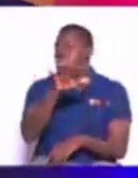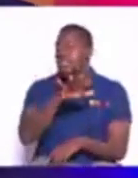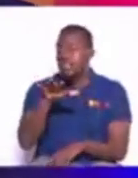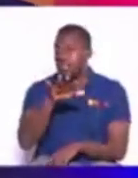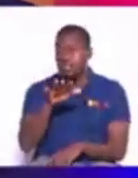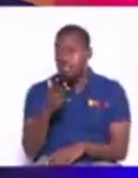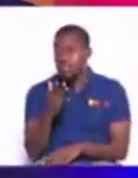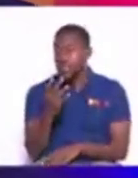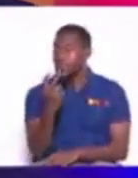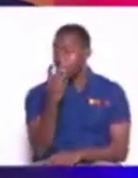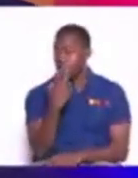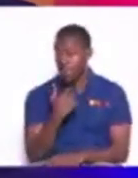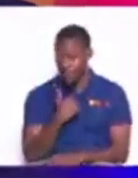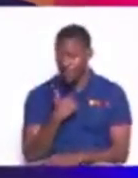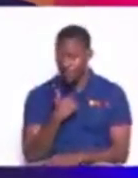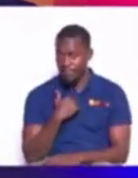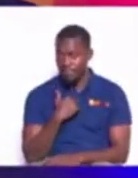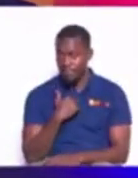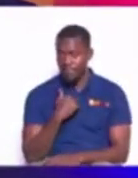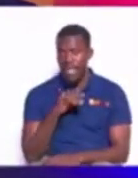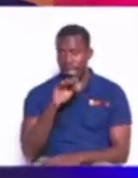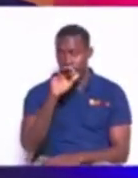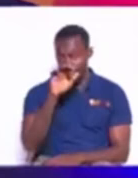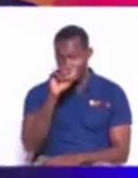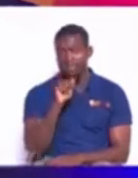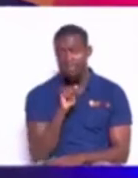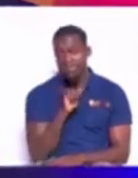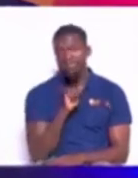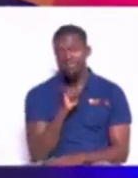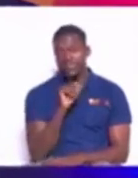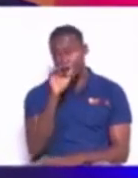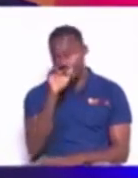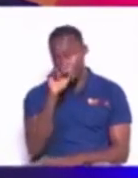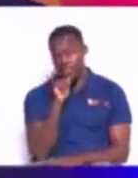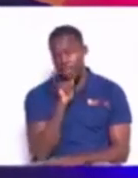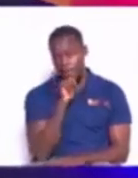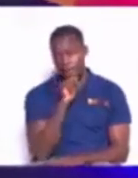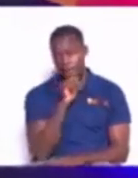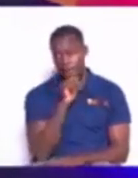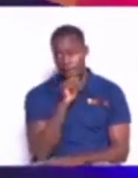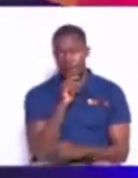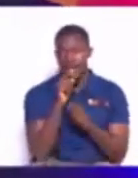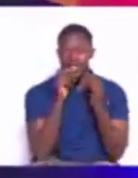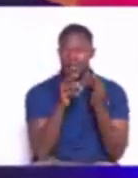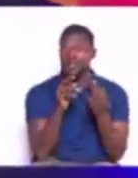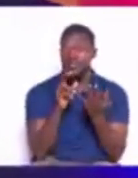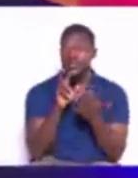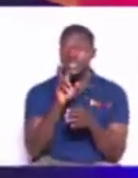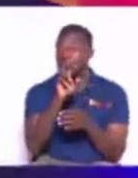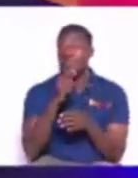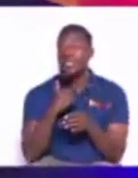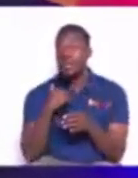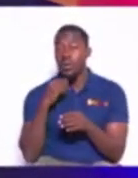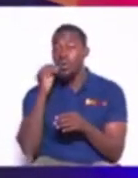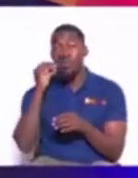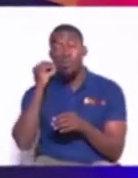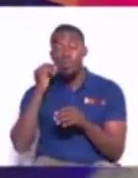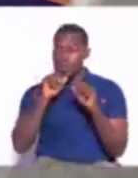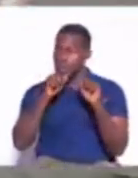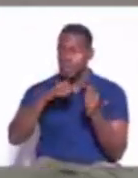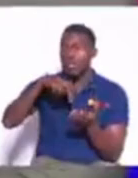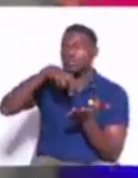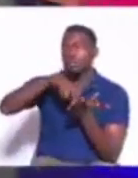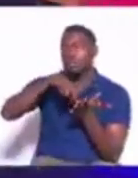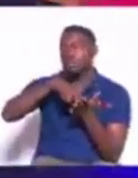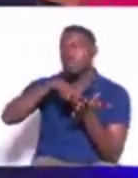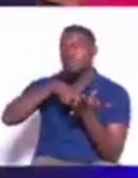watching, you come to that screen. You come to that screen. If you're watching in your home, you can kneel there tonight.